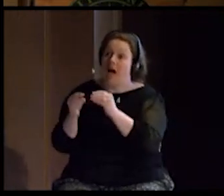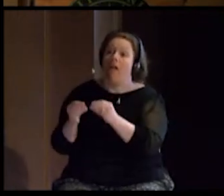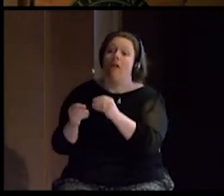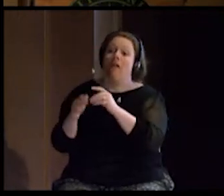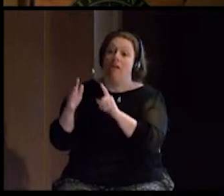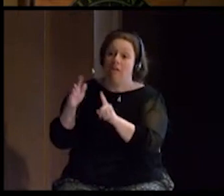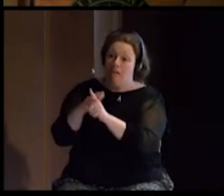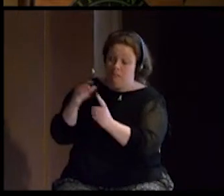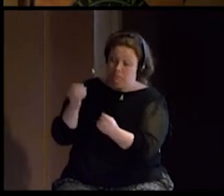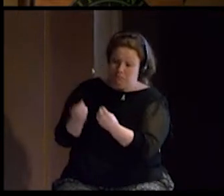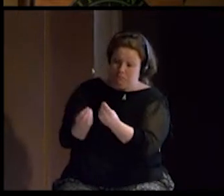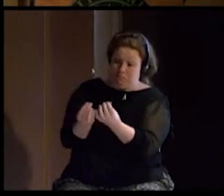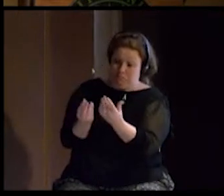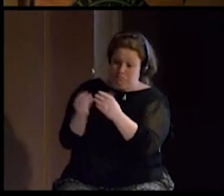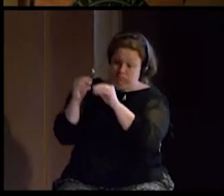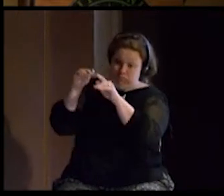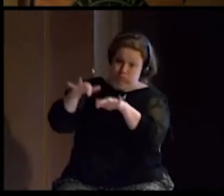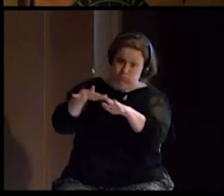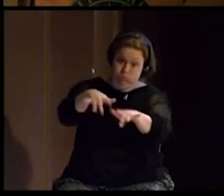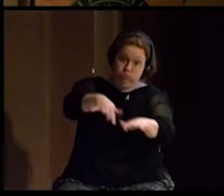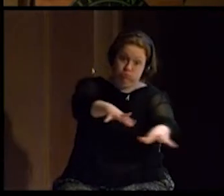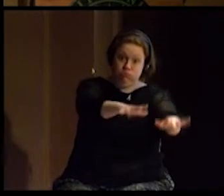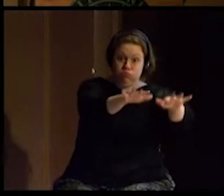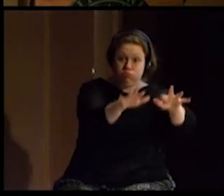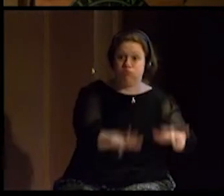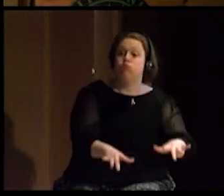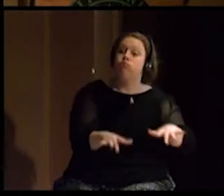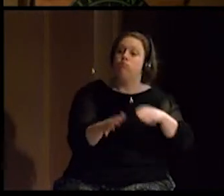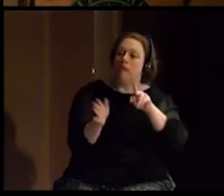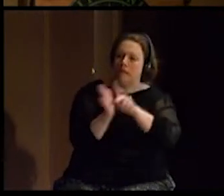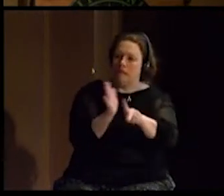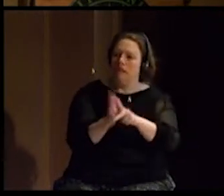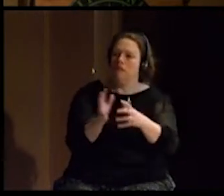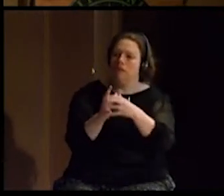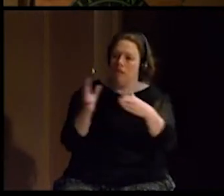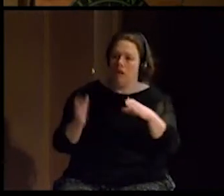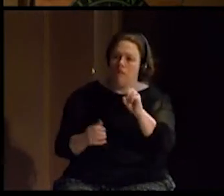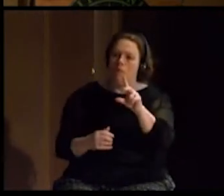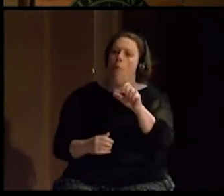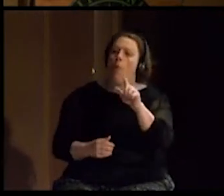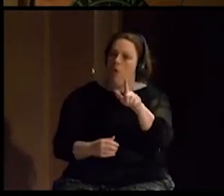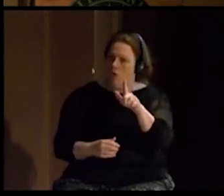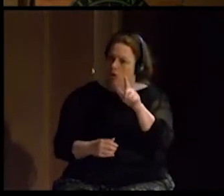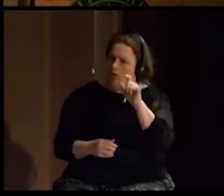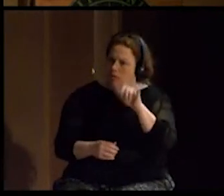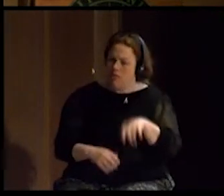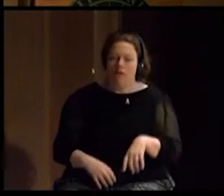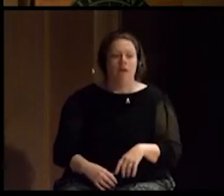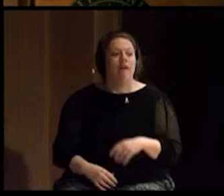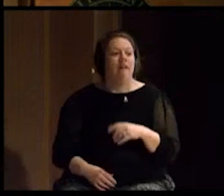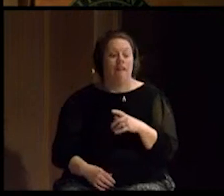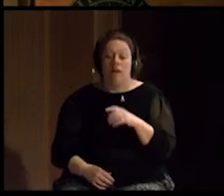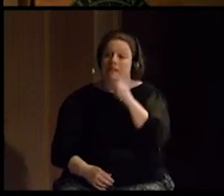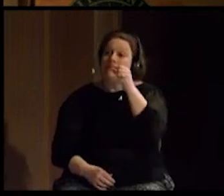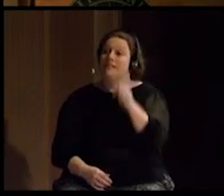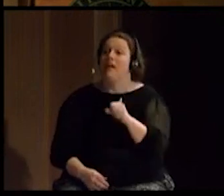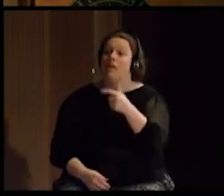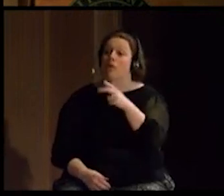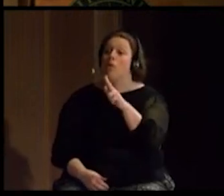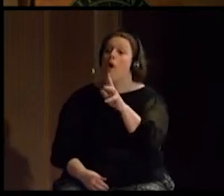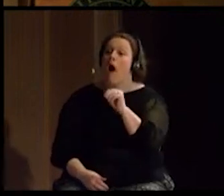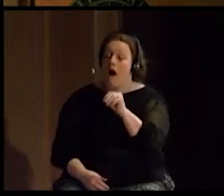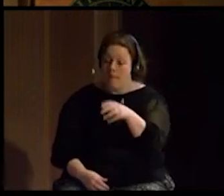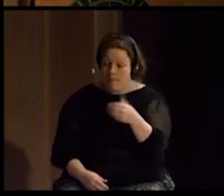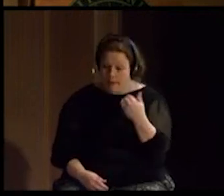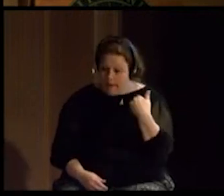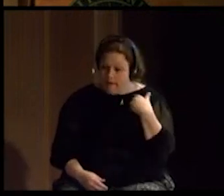killed a lot of coral in the process. And in southern Guam, we have this phenomenon where we have the formation